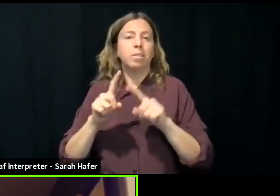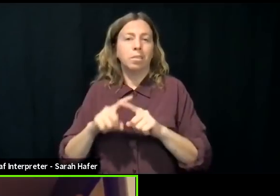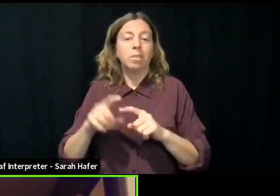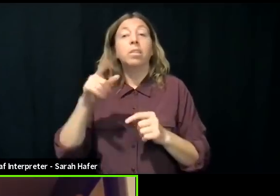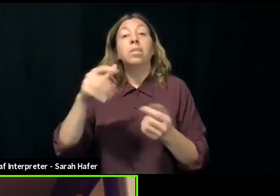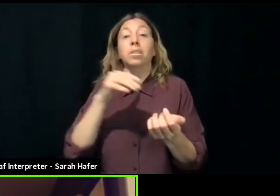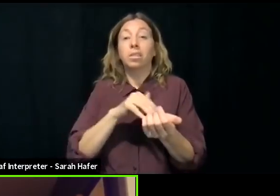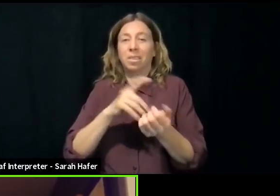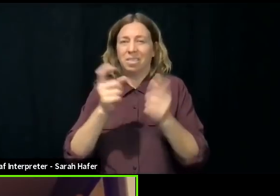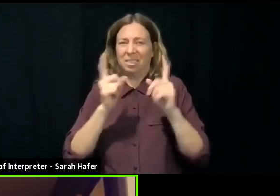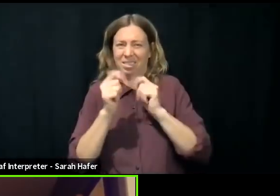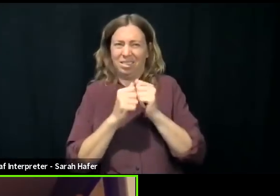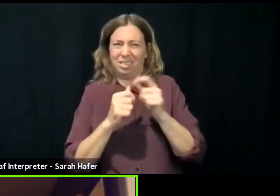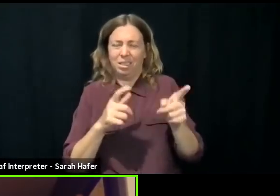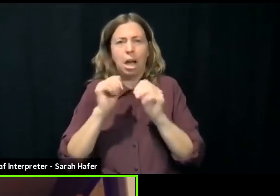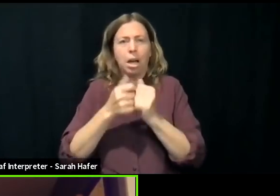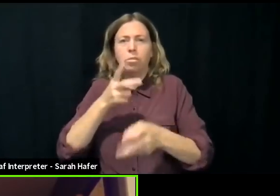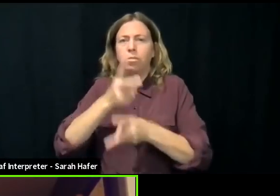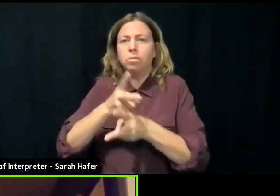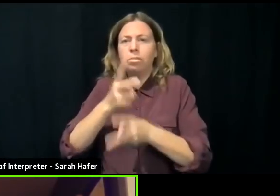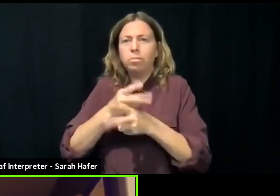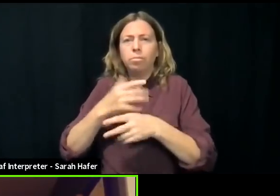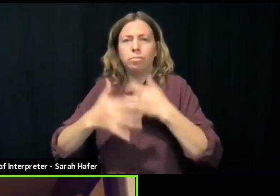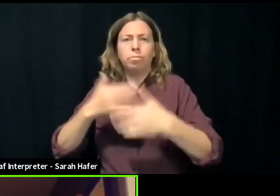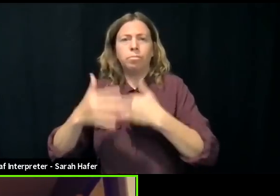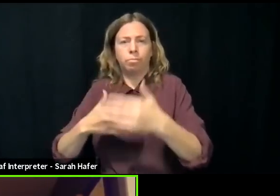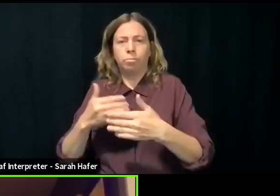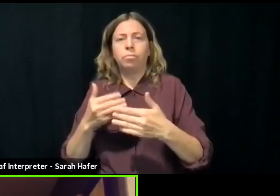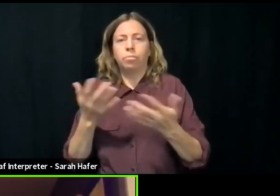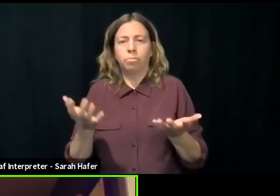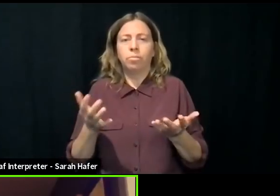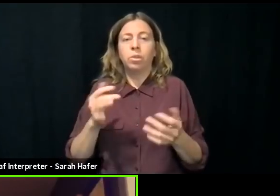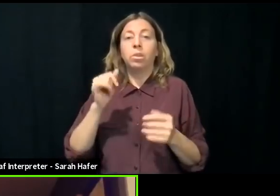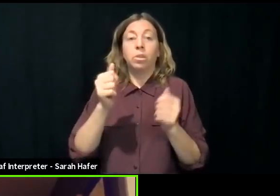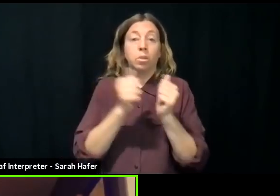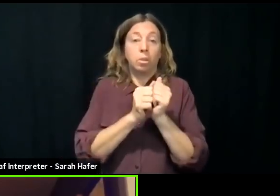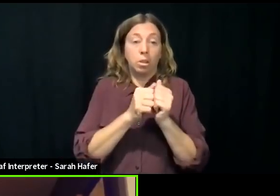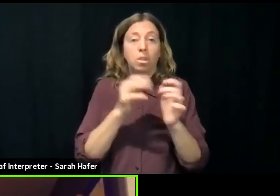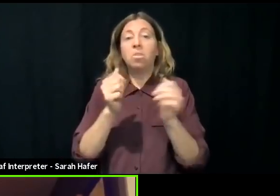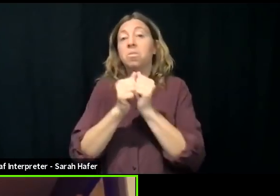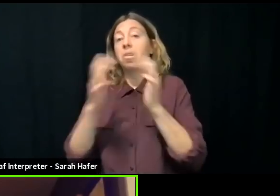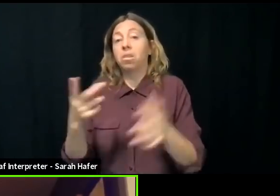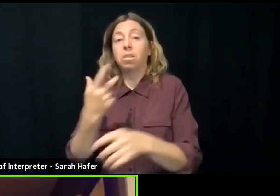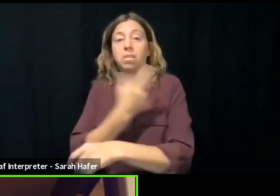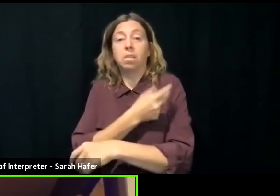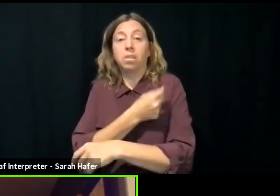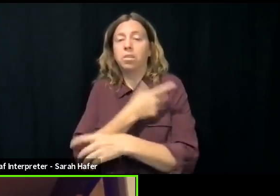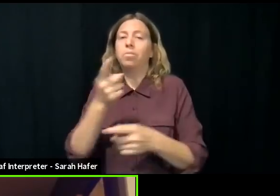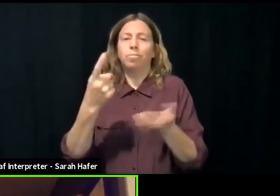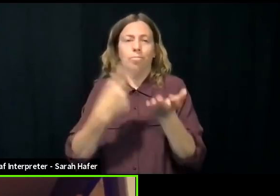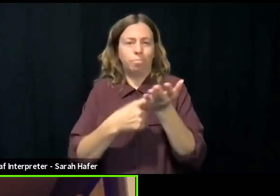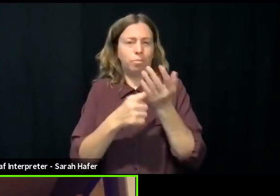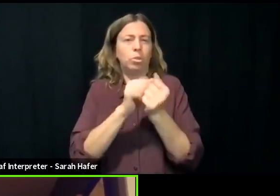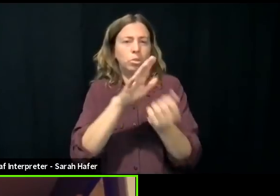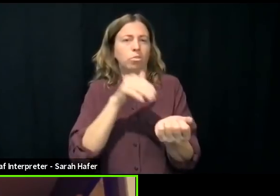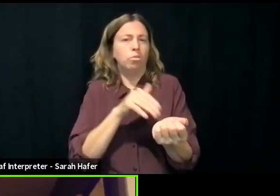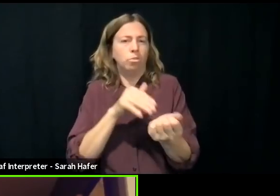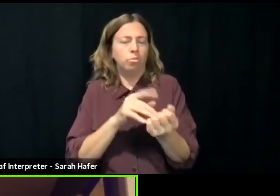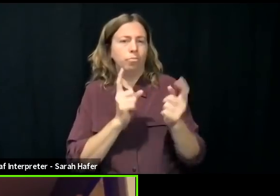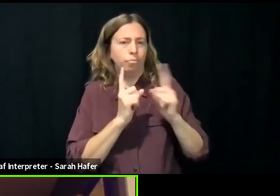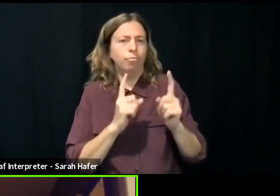the vaccination, and whether the vaccination is the best step for you, because we know that many people could still be at risk and need to take some